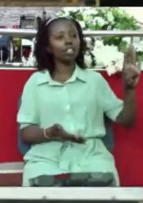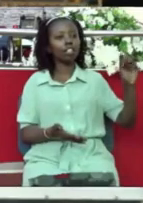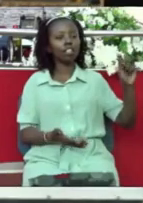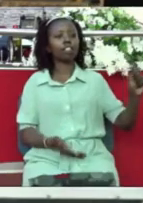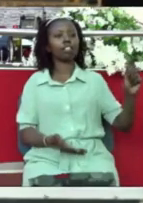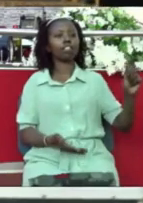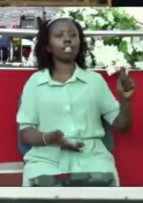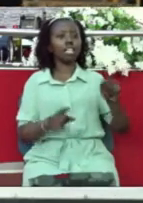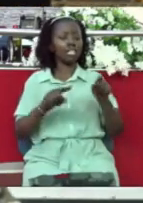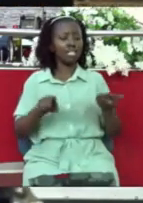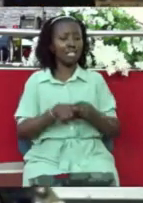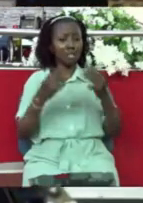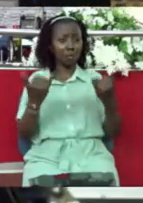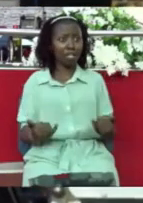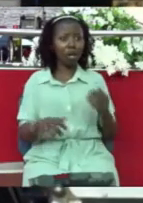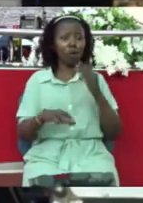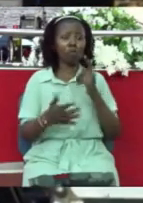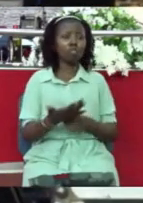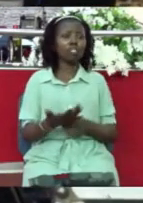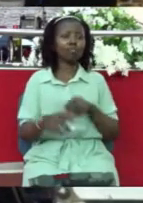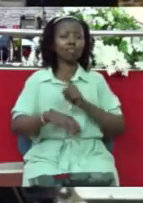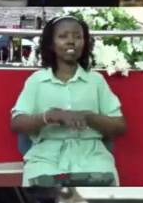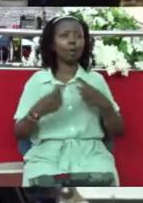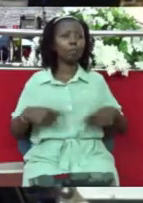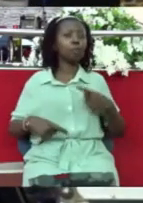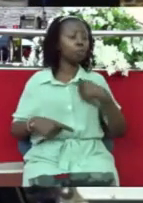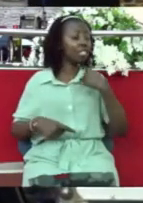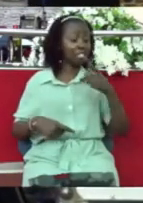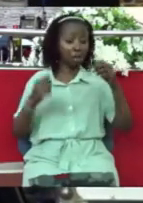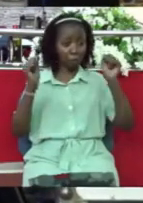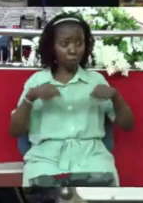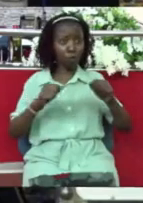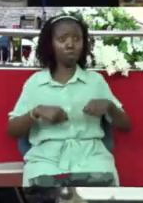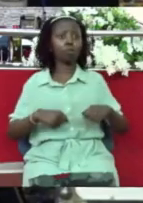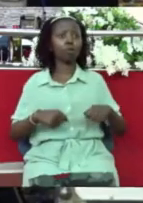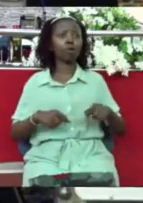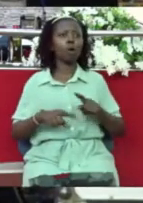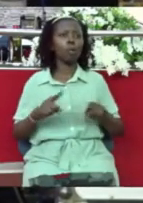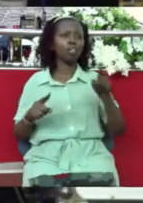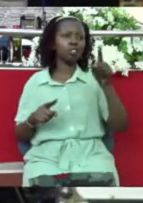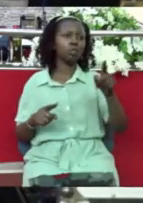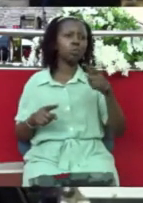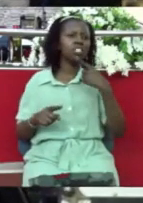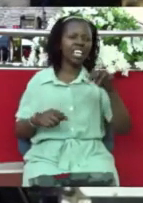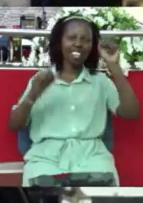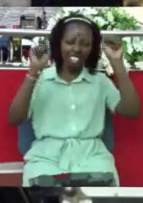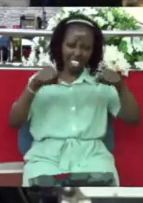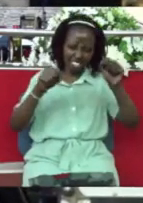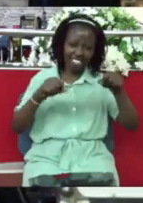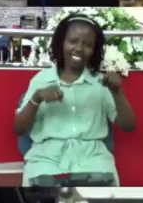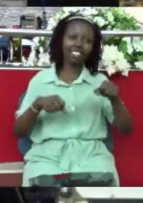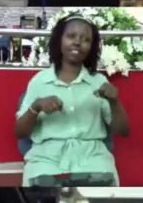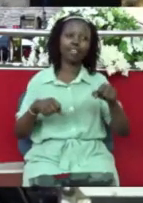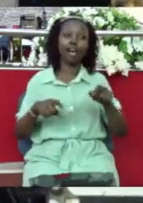Hata saa hii, wengine hapa nakwambia it is possible. Even now, I'm telling you. In one part, you are saying yes. Wakati pande mmoja